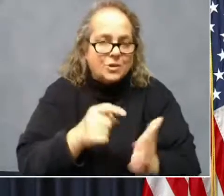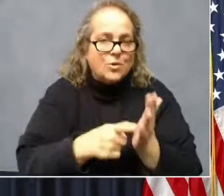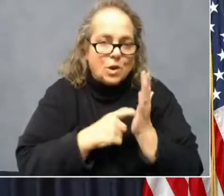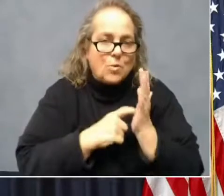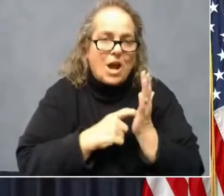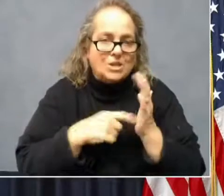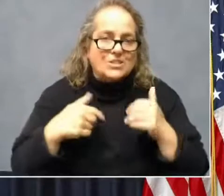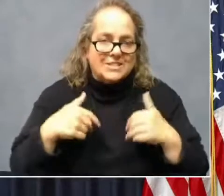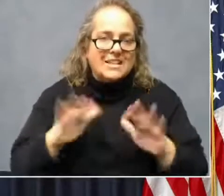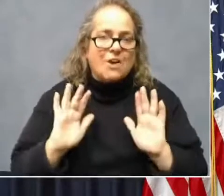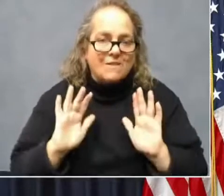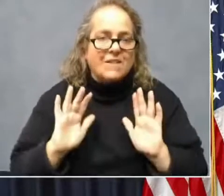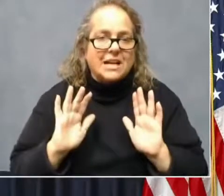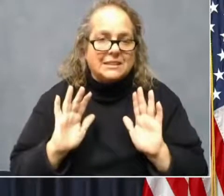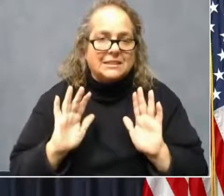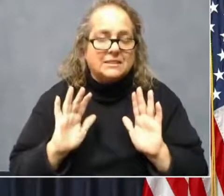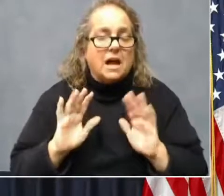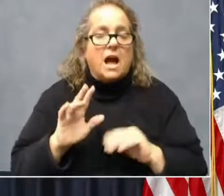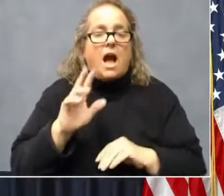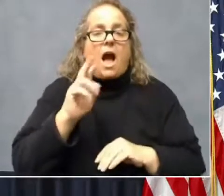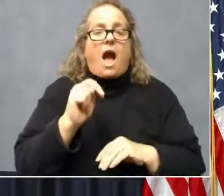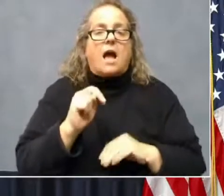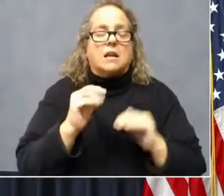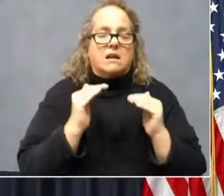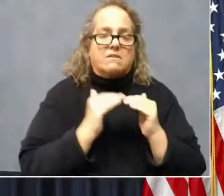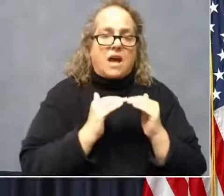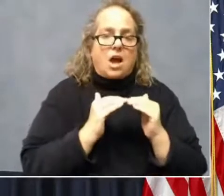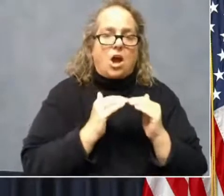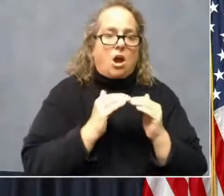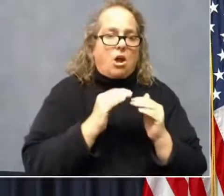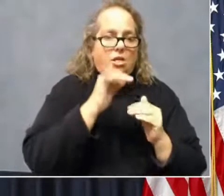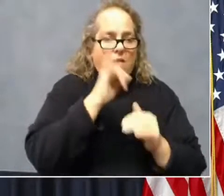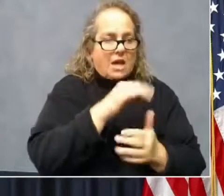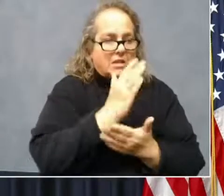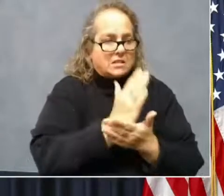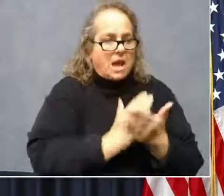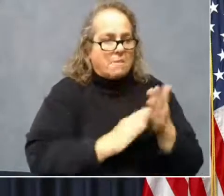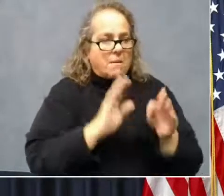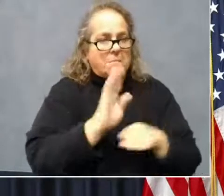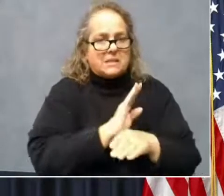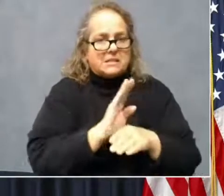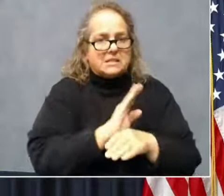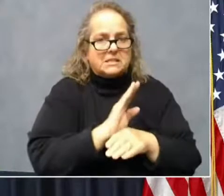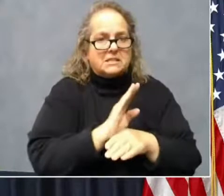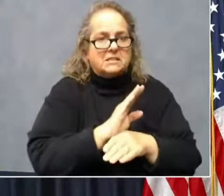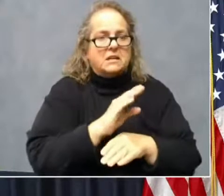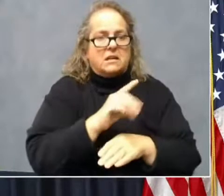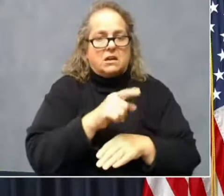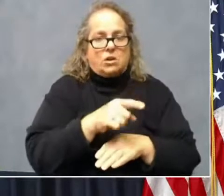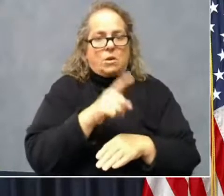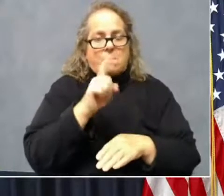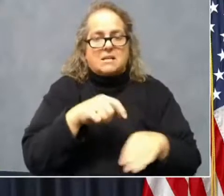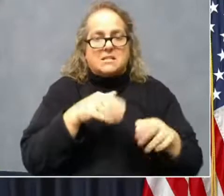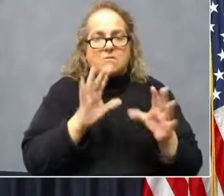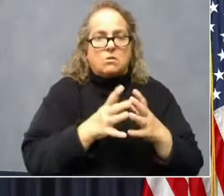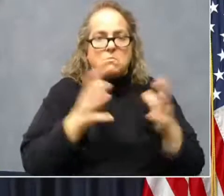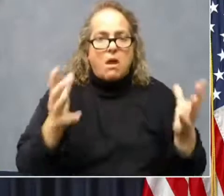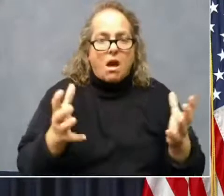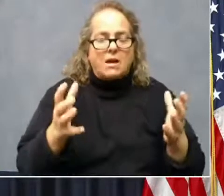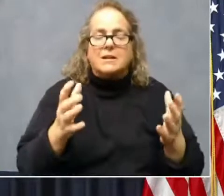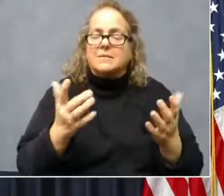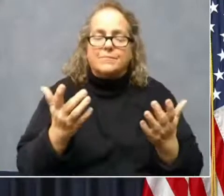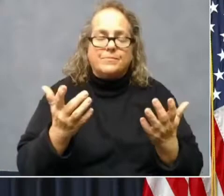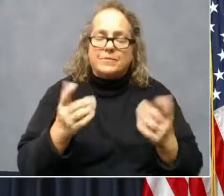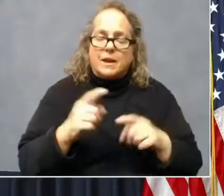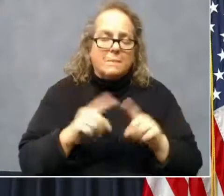sacrifice is more on certain businesses and individuals than others. But this virus isn't fair. And we got to do what